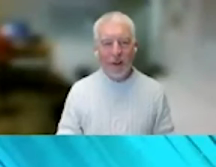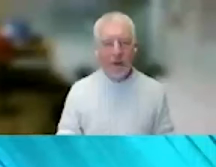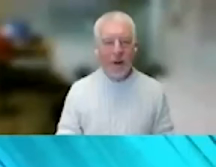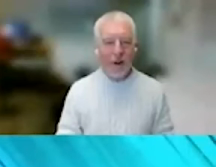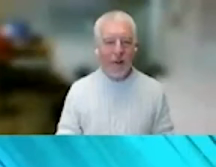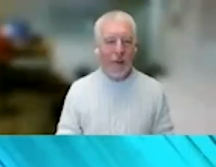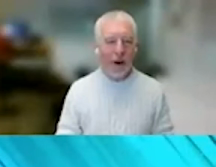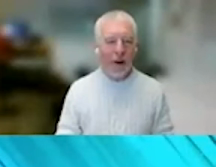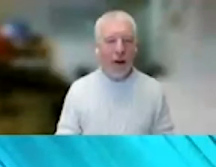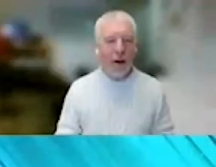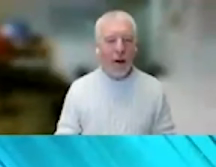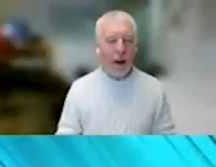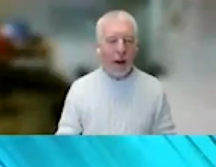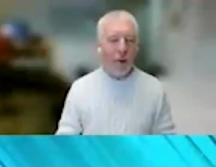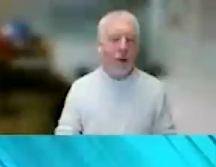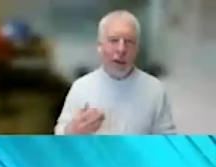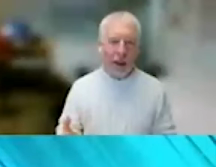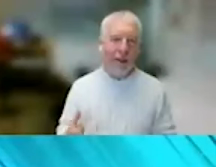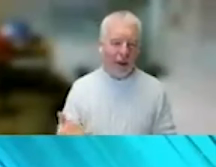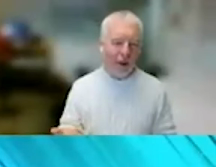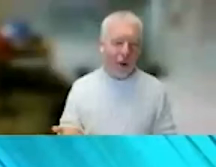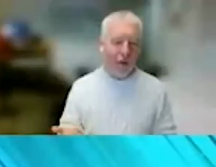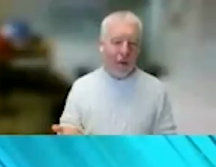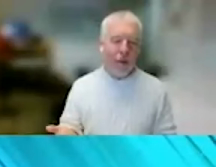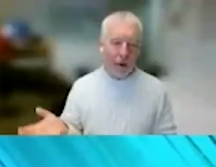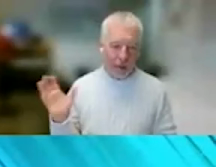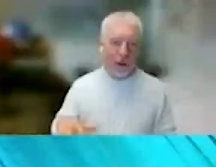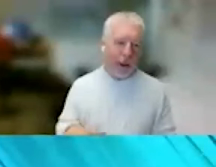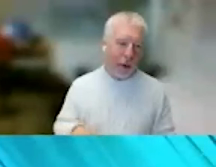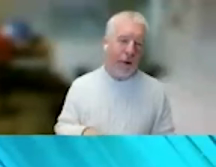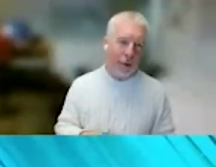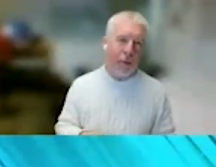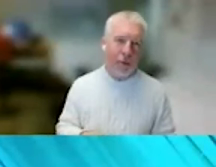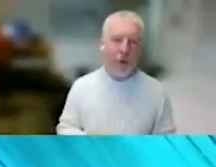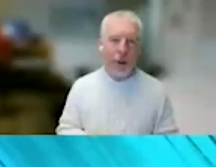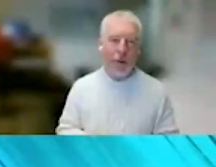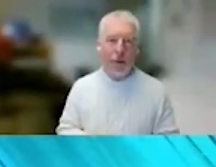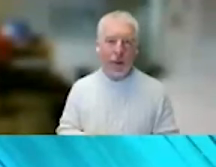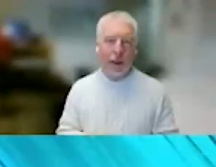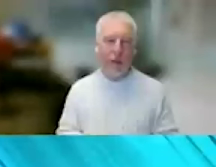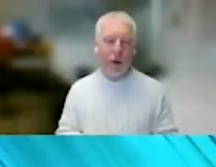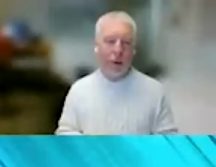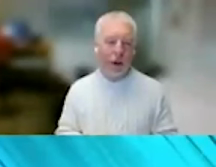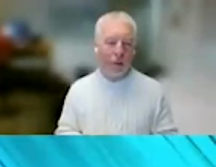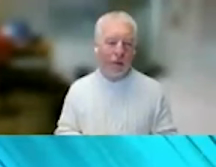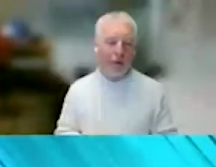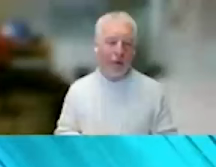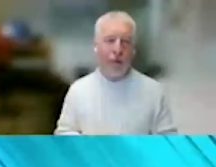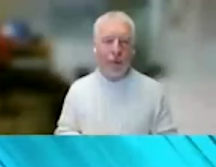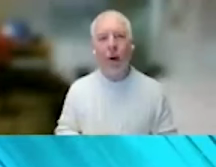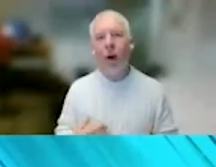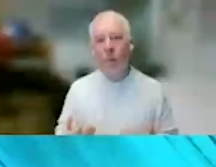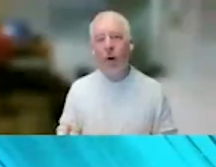learning context, where when they're planning the video, they're thinking about descriptive elements. They're thinking about what